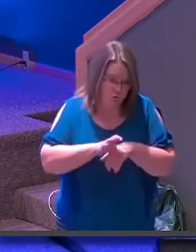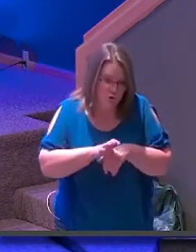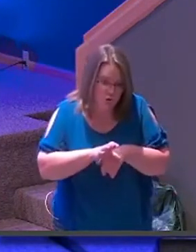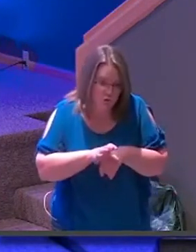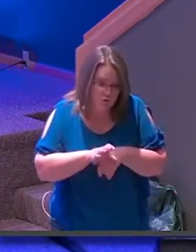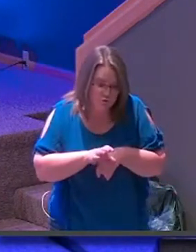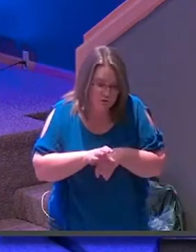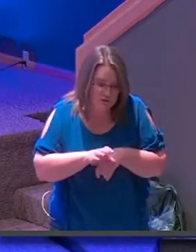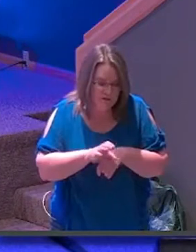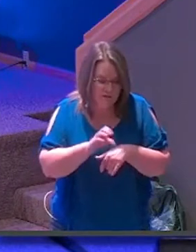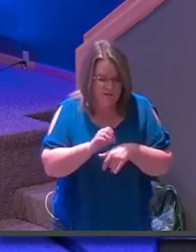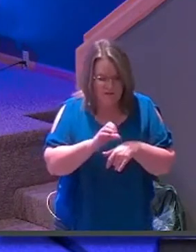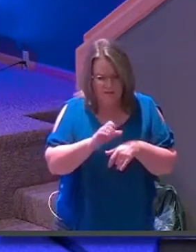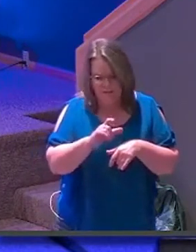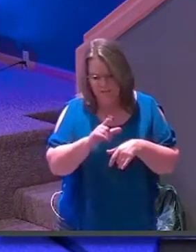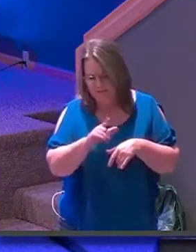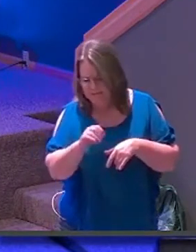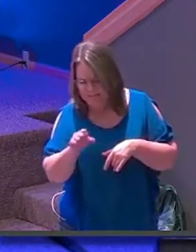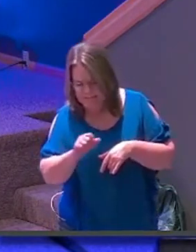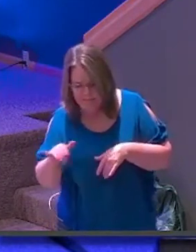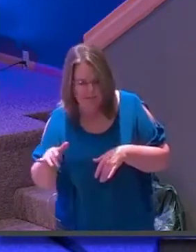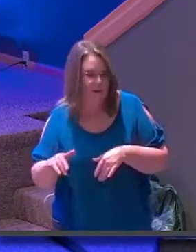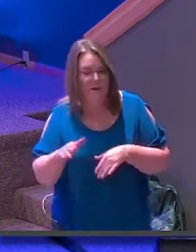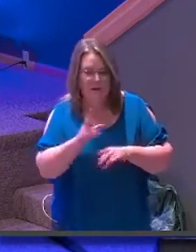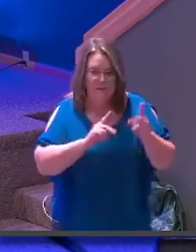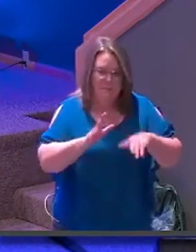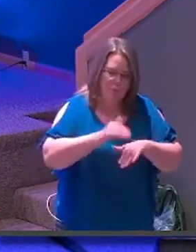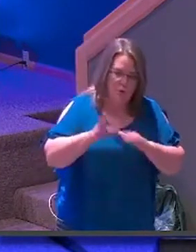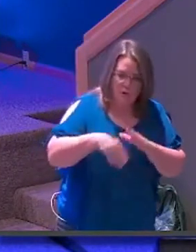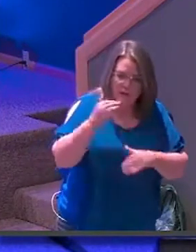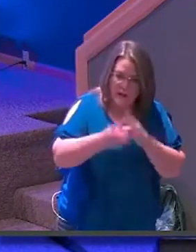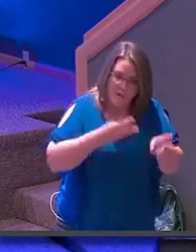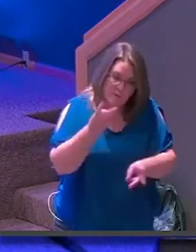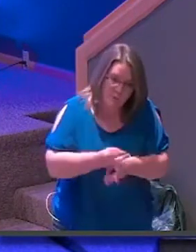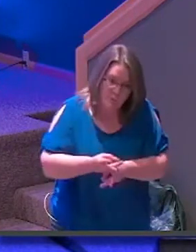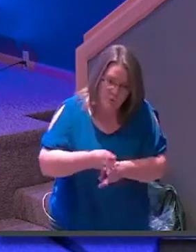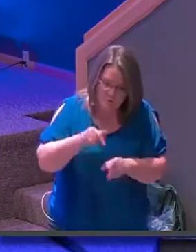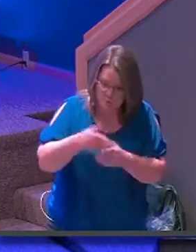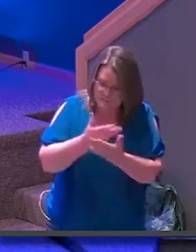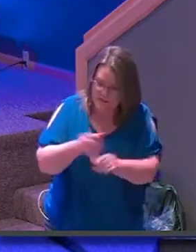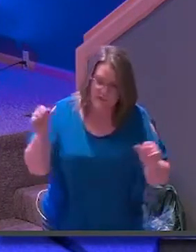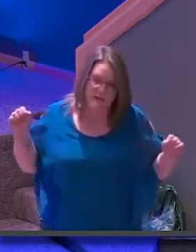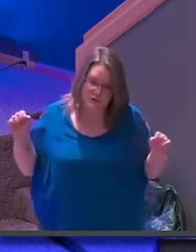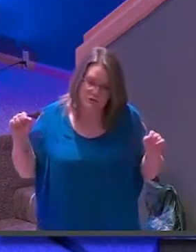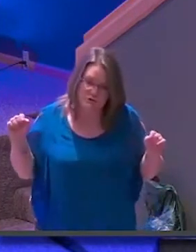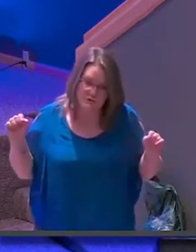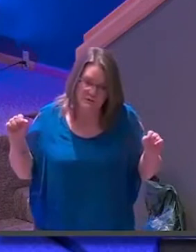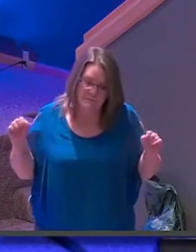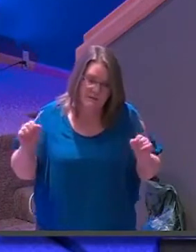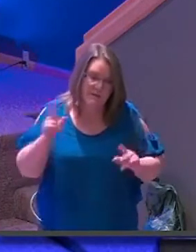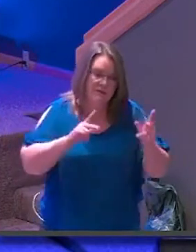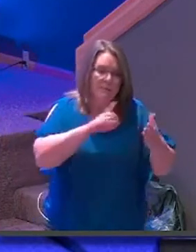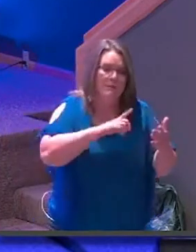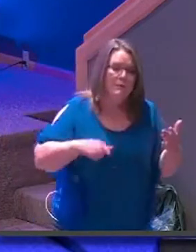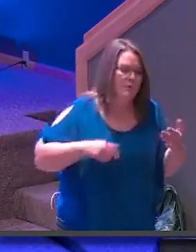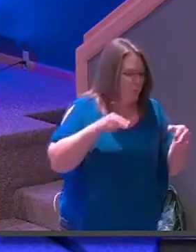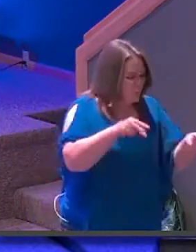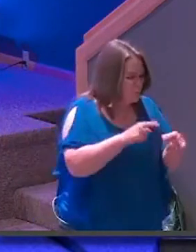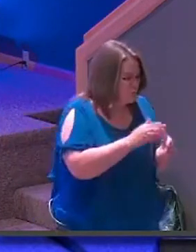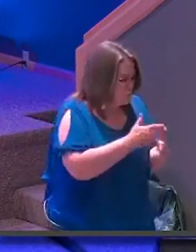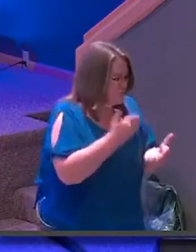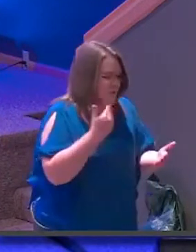ecclesia, the ones who are called out of the world unto salvation. The ones that the Lord looks to share the good news,